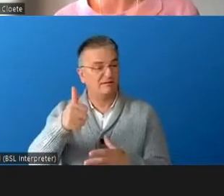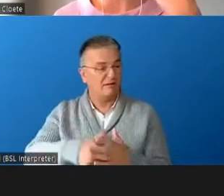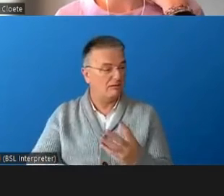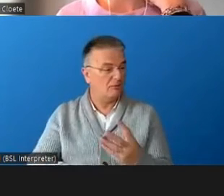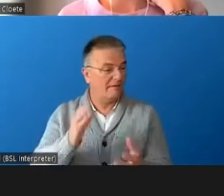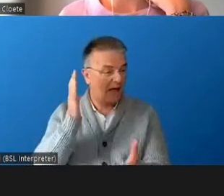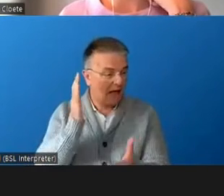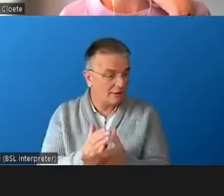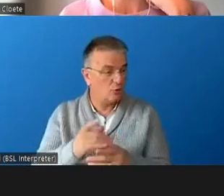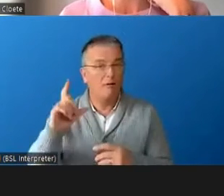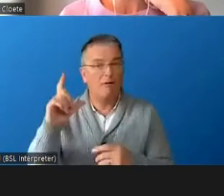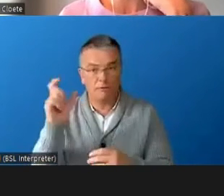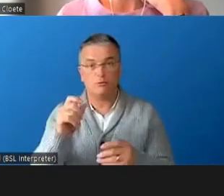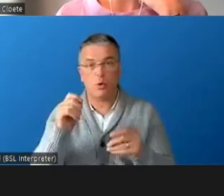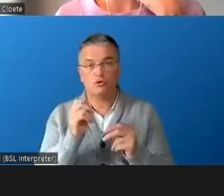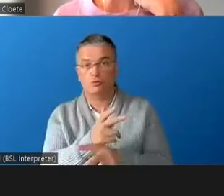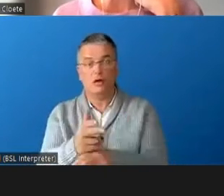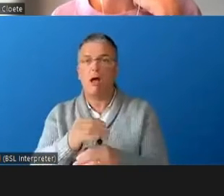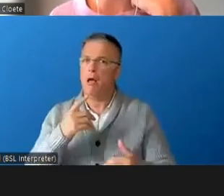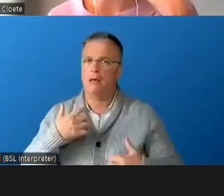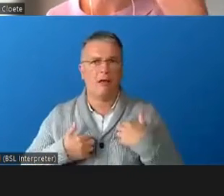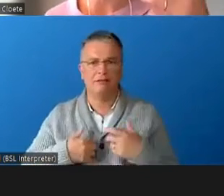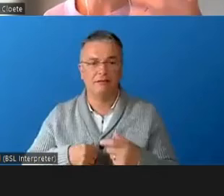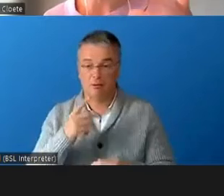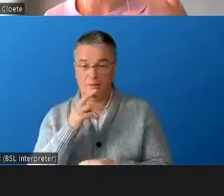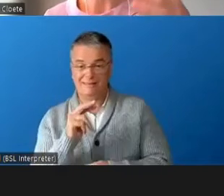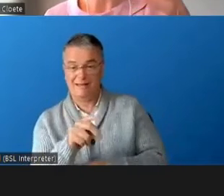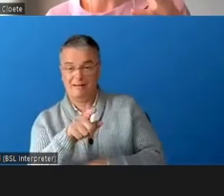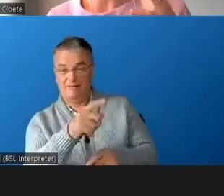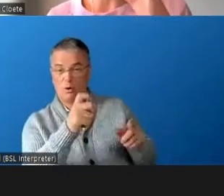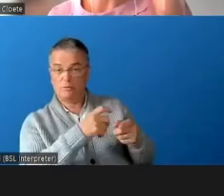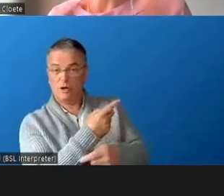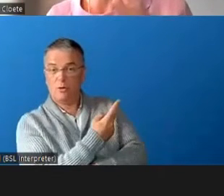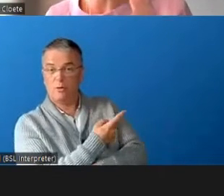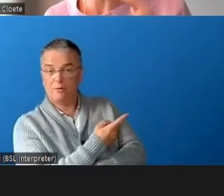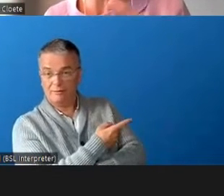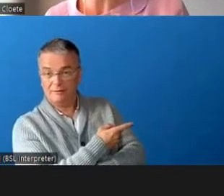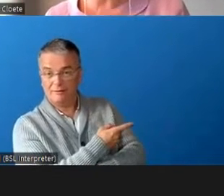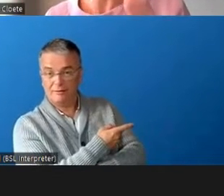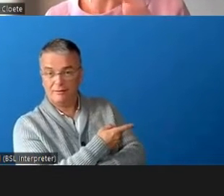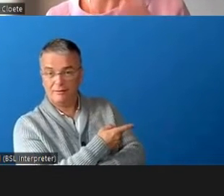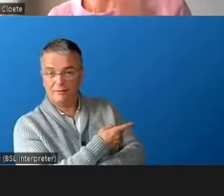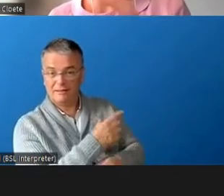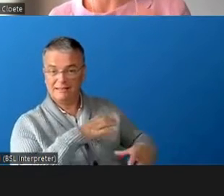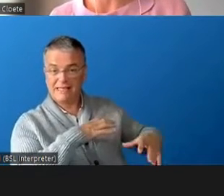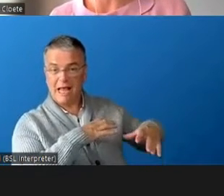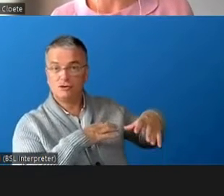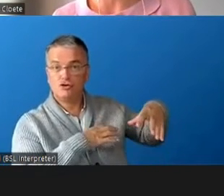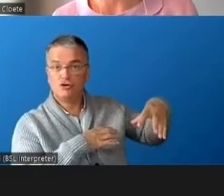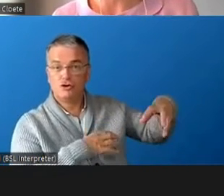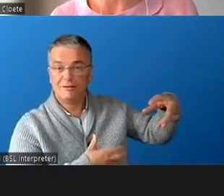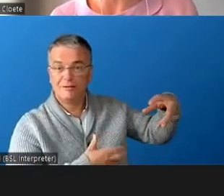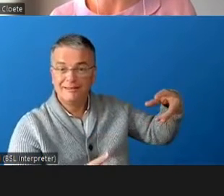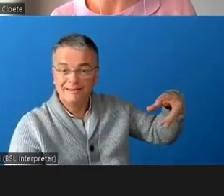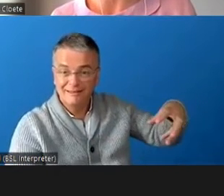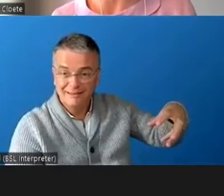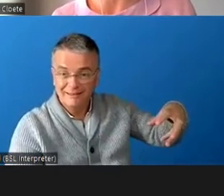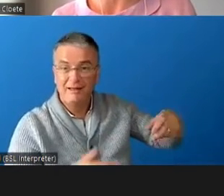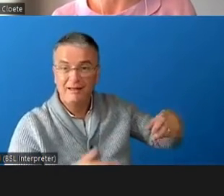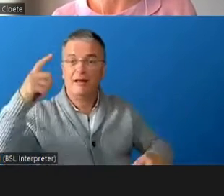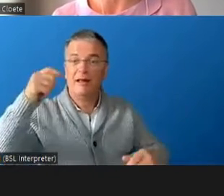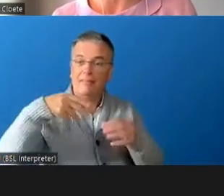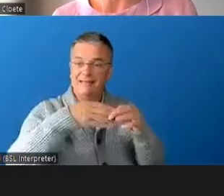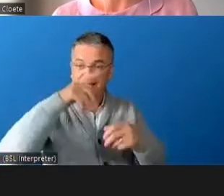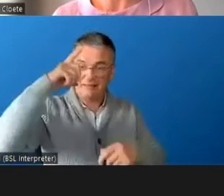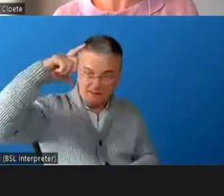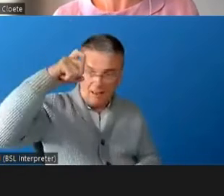photo shoot, which is very exciting. Here you can see in this photo, the staging of that photo and one of the leaders then taking the